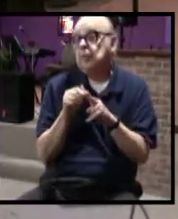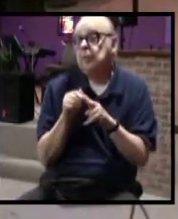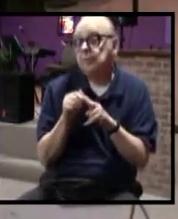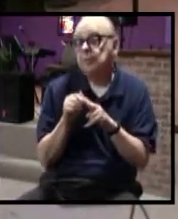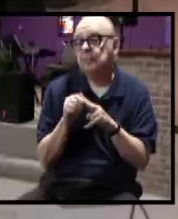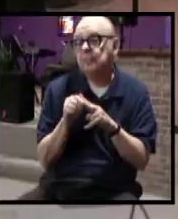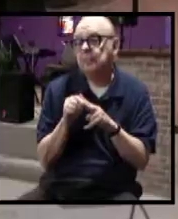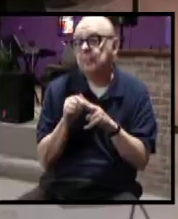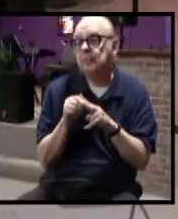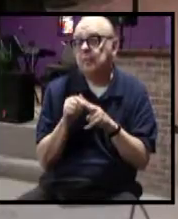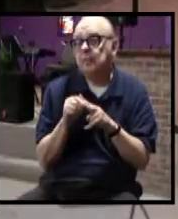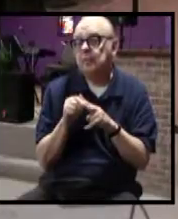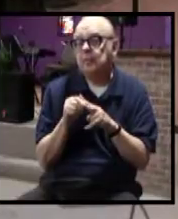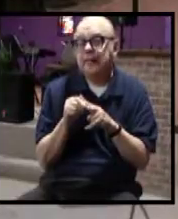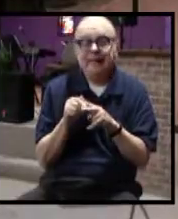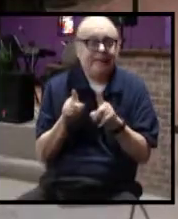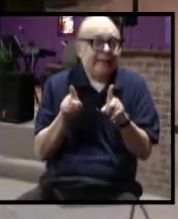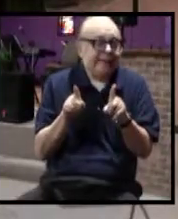the last one chosen?